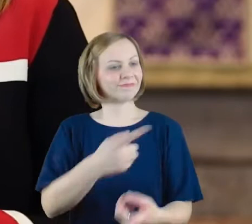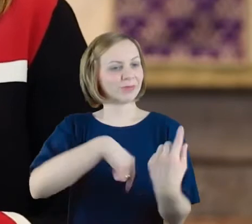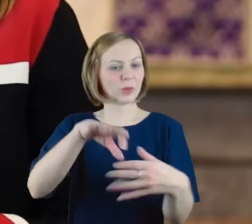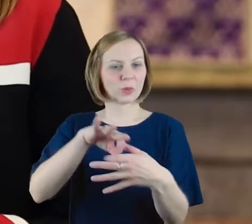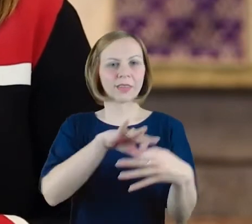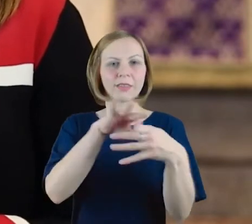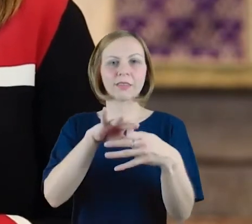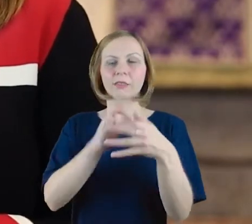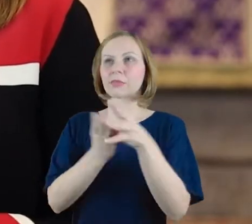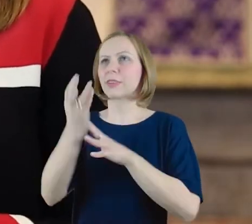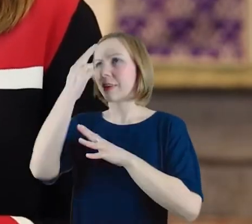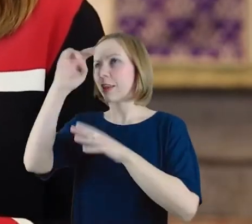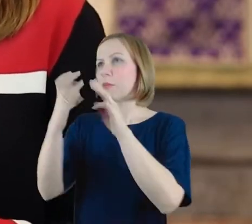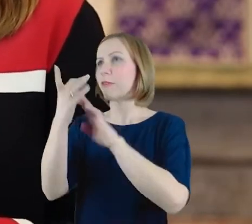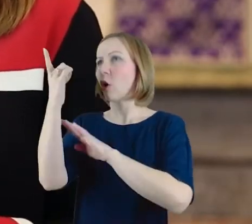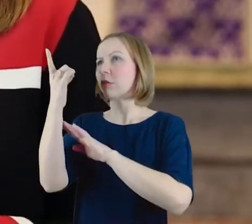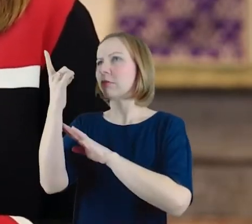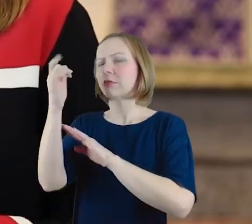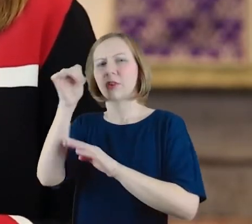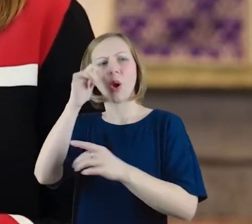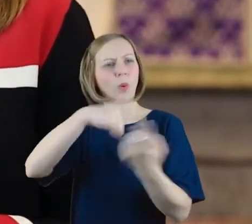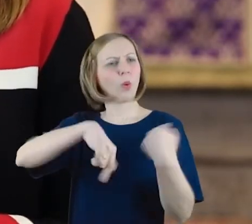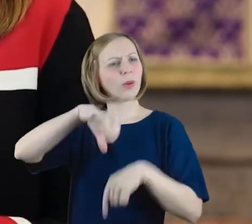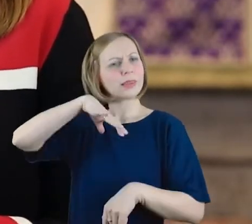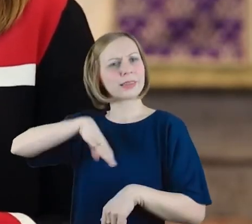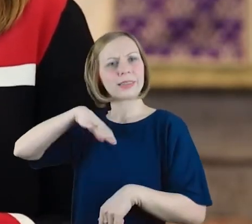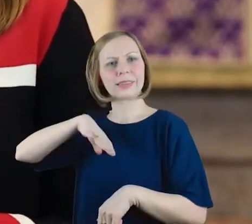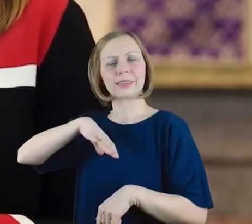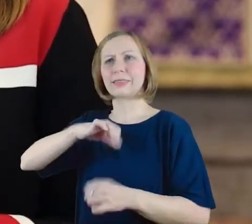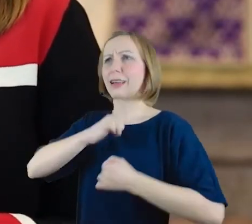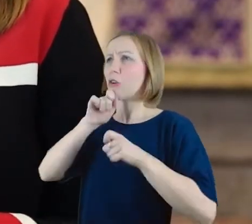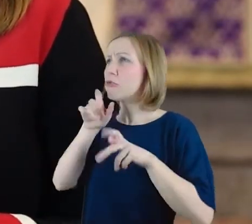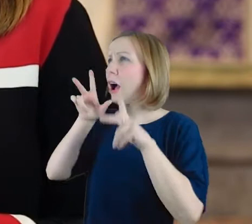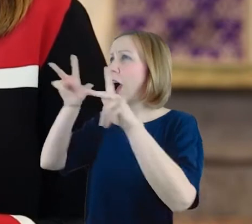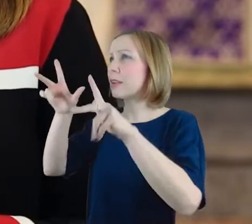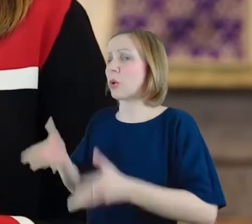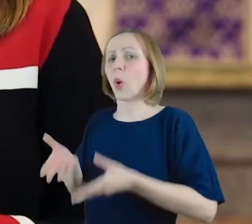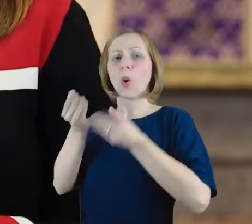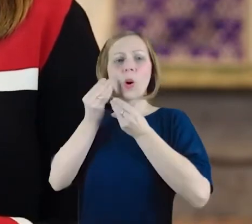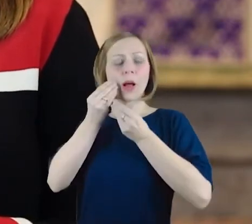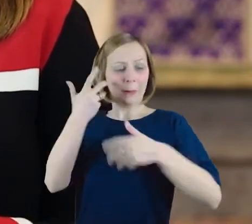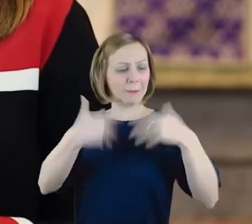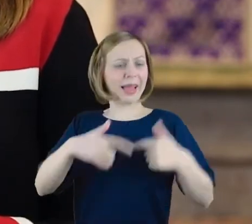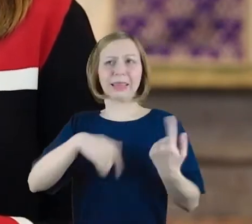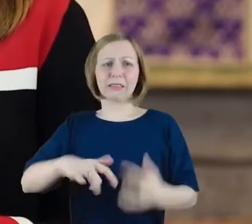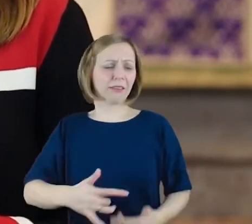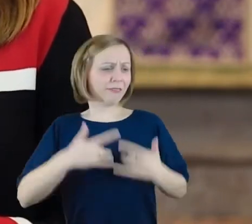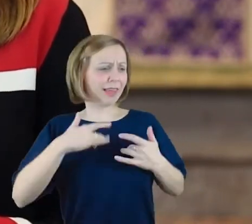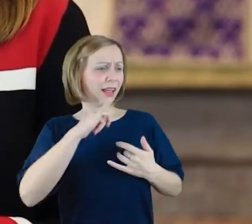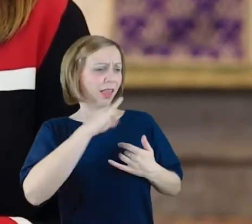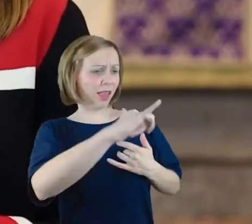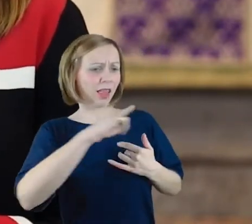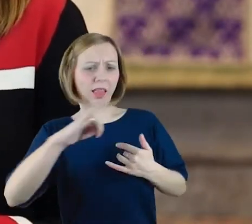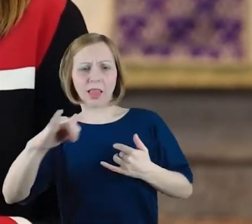We meet in the name of God, who knows our needs, hears our cries, feels our pain, and